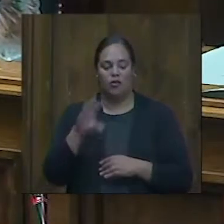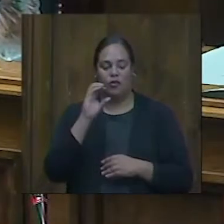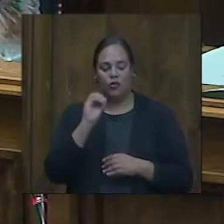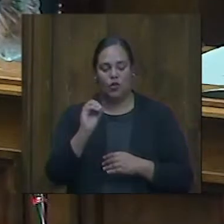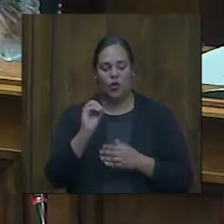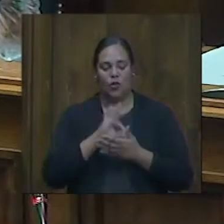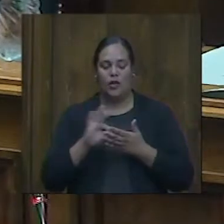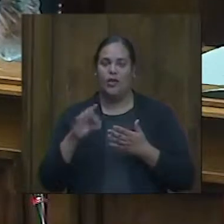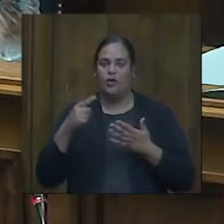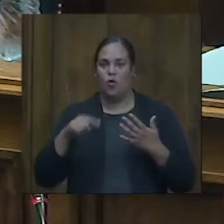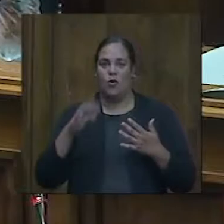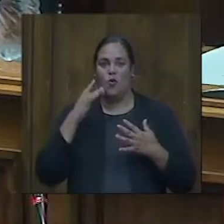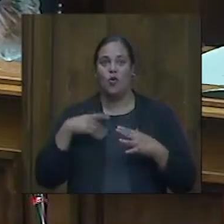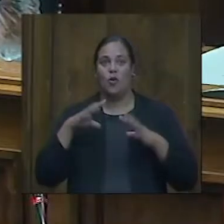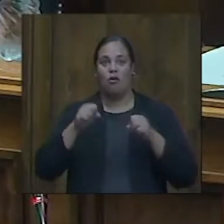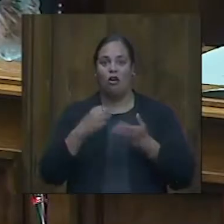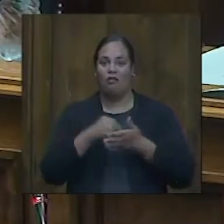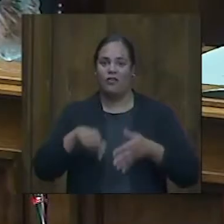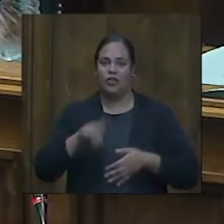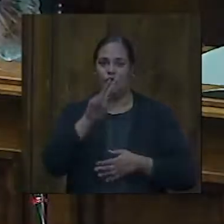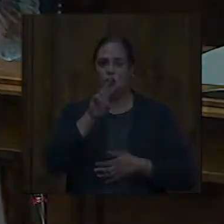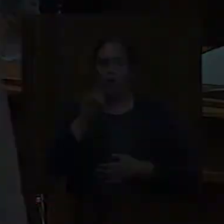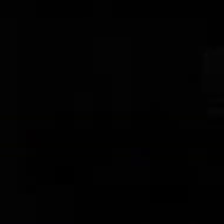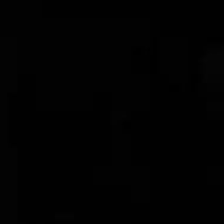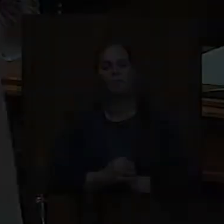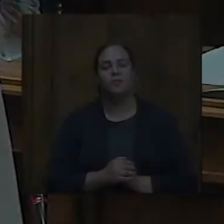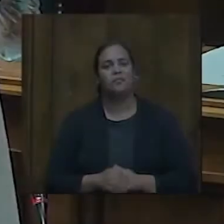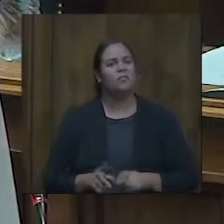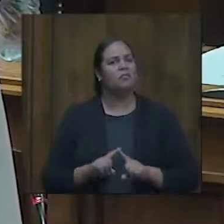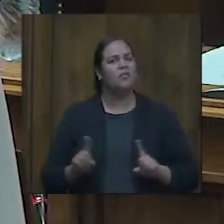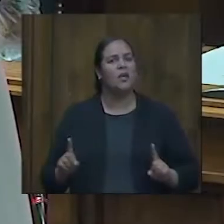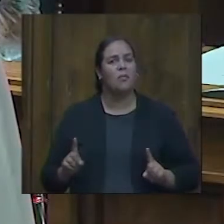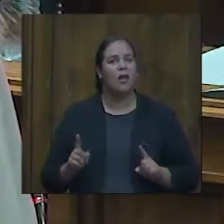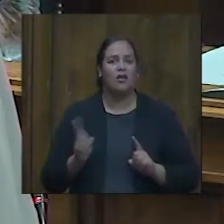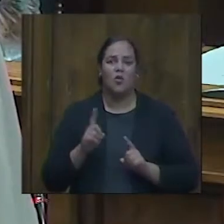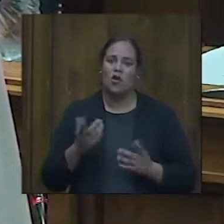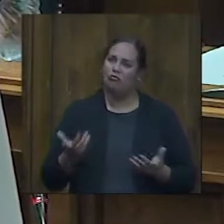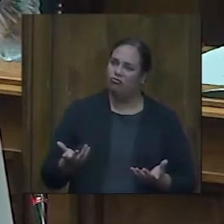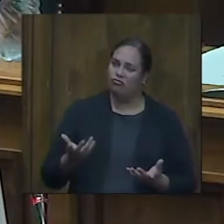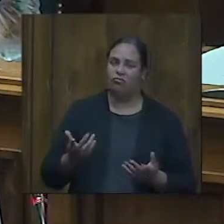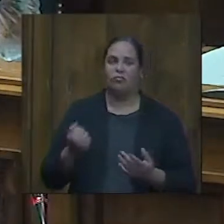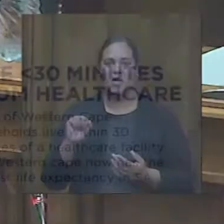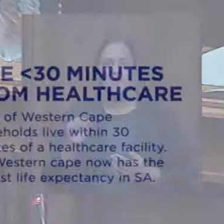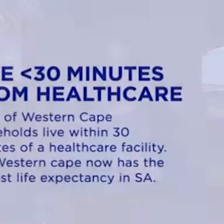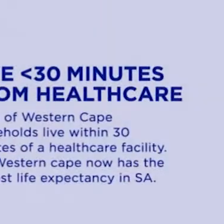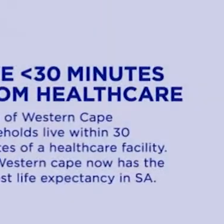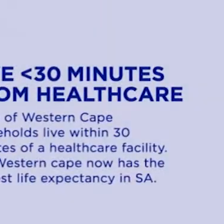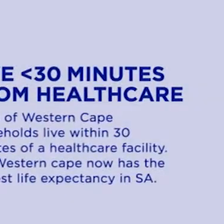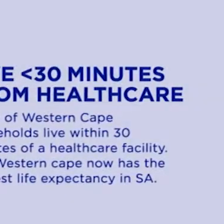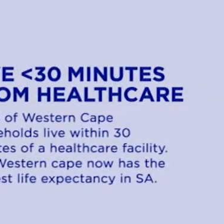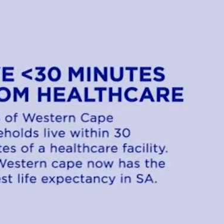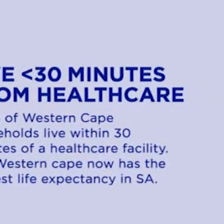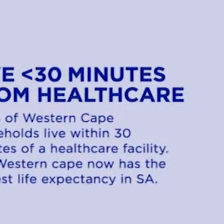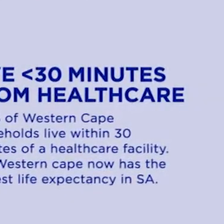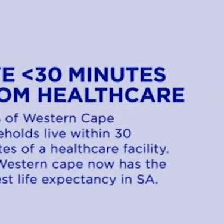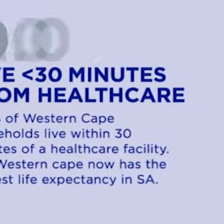audits when we took office in 2009. But what is undeniable, Madam Speaker, is that good governance enabled